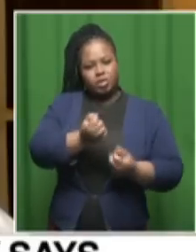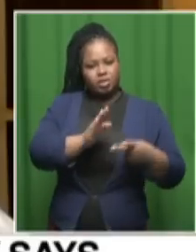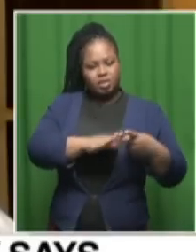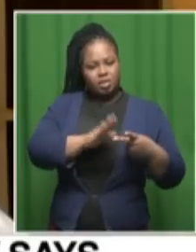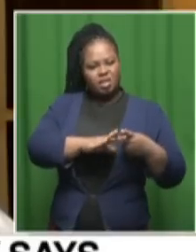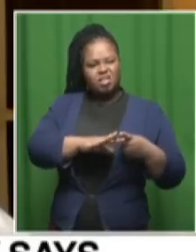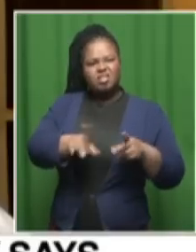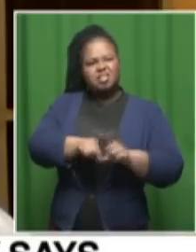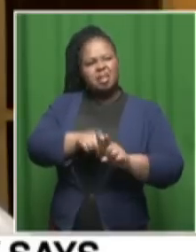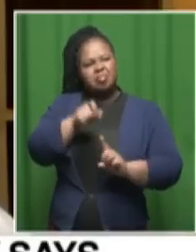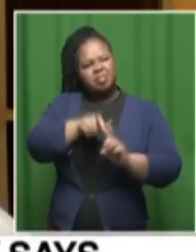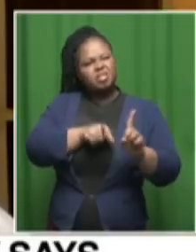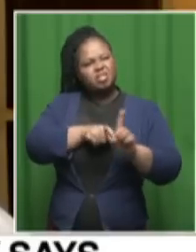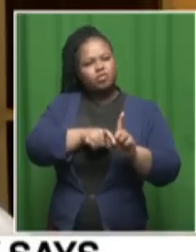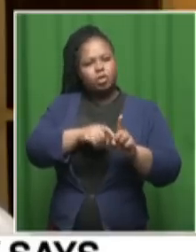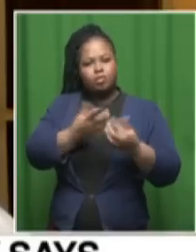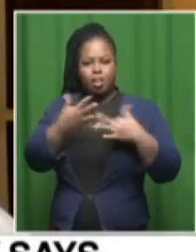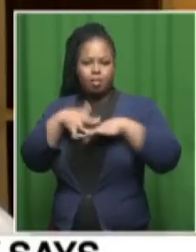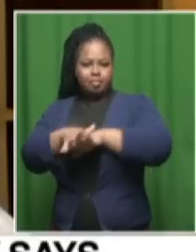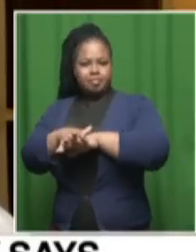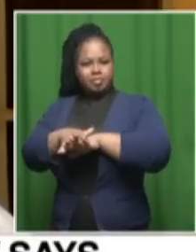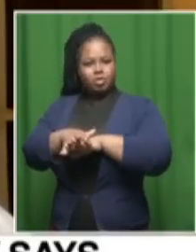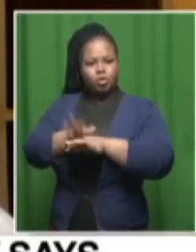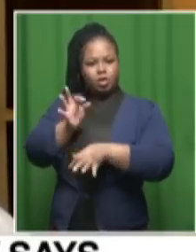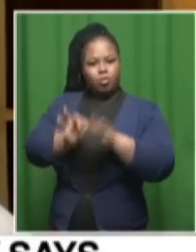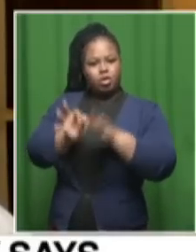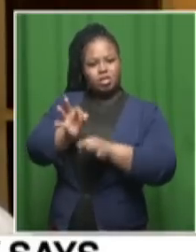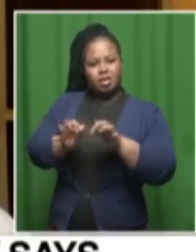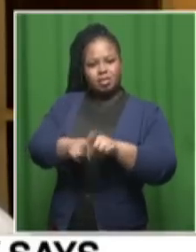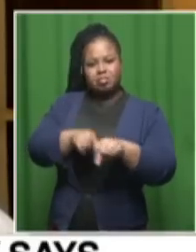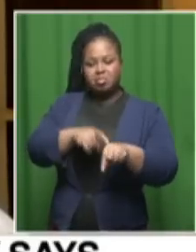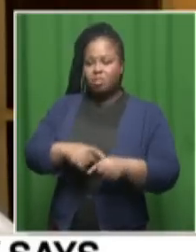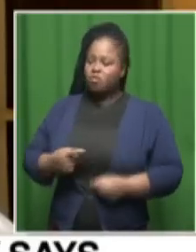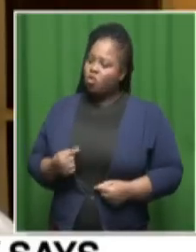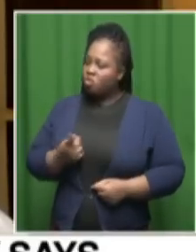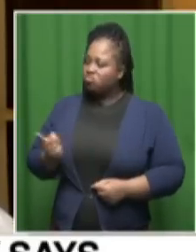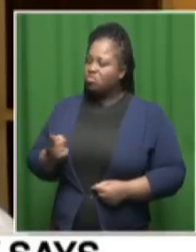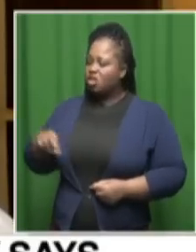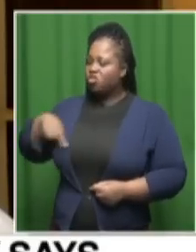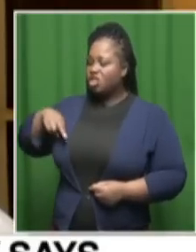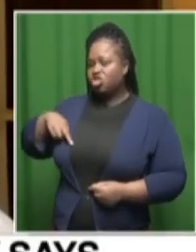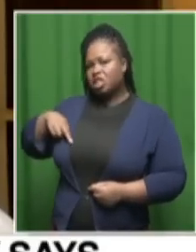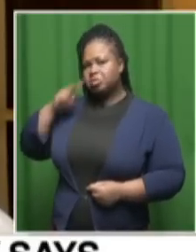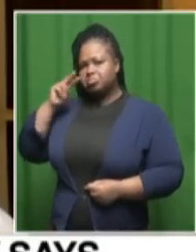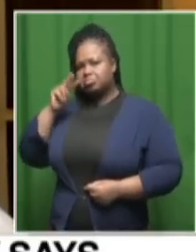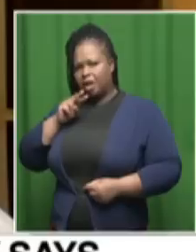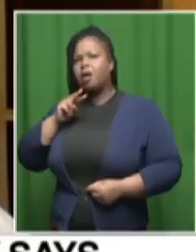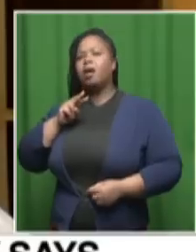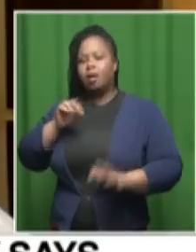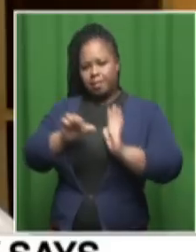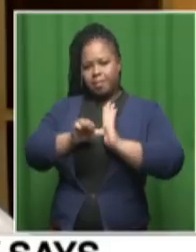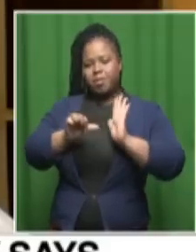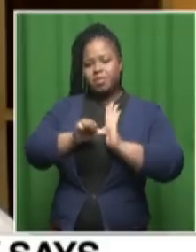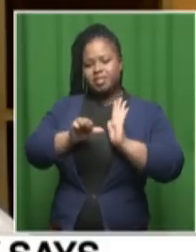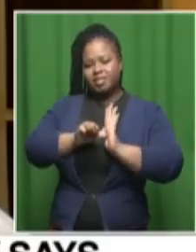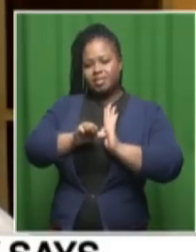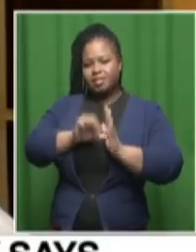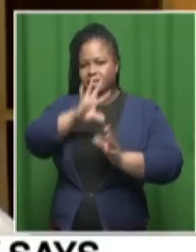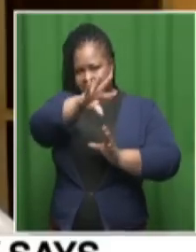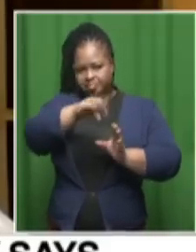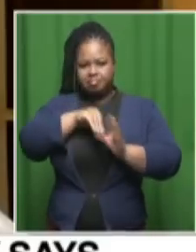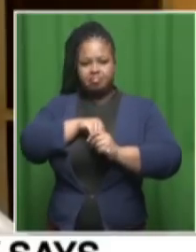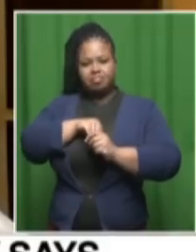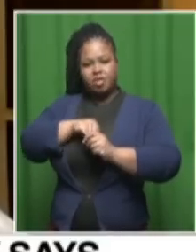the kind of overlap it had with the political dynamics. So obviously for them, it is kind of an important, significant space that they want